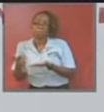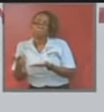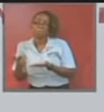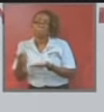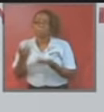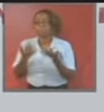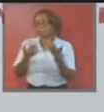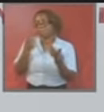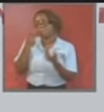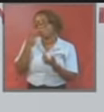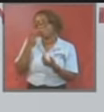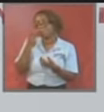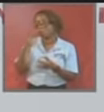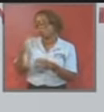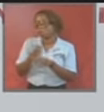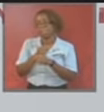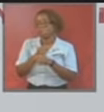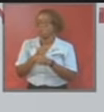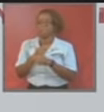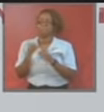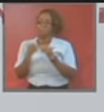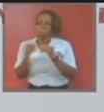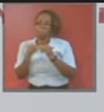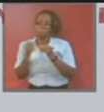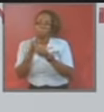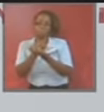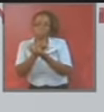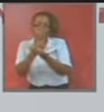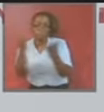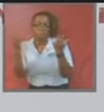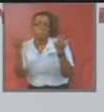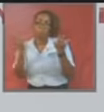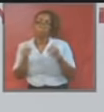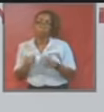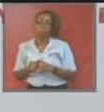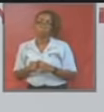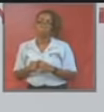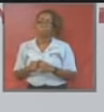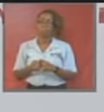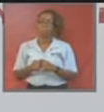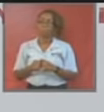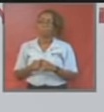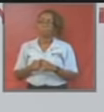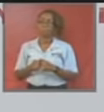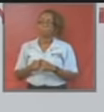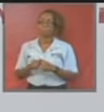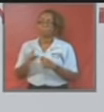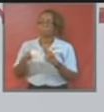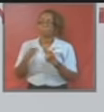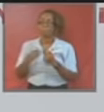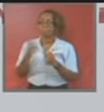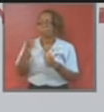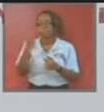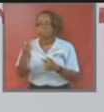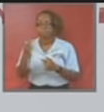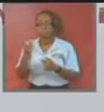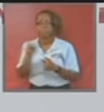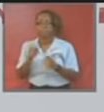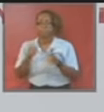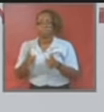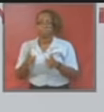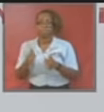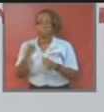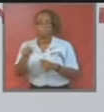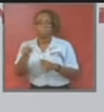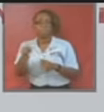it may be actually quicker because they can reach their endpoint more quickly. Once they complete the validation process, then we will get that straight into use at